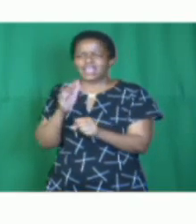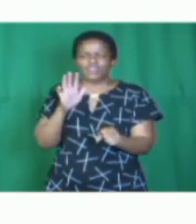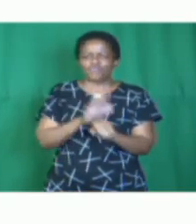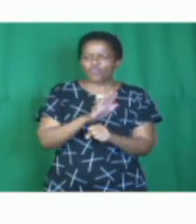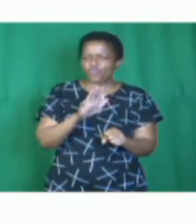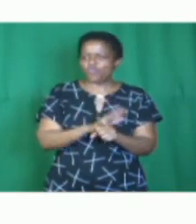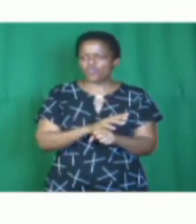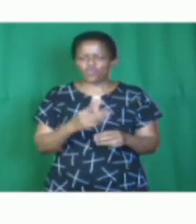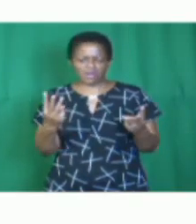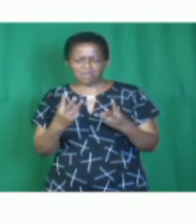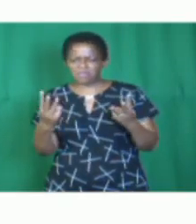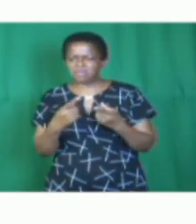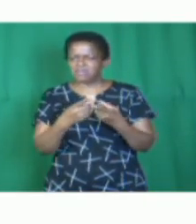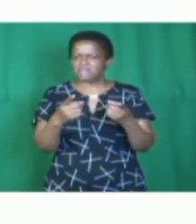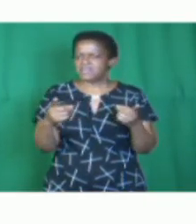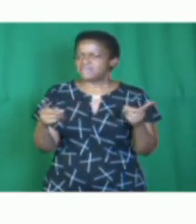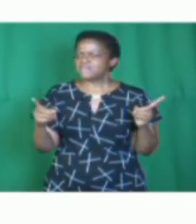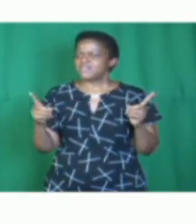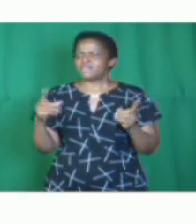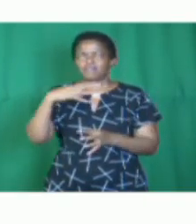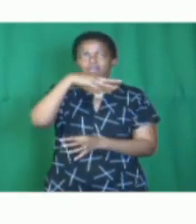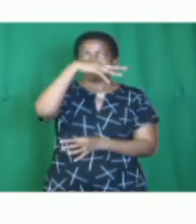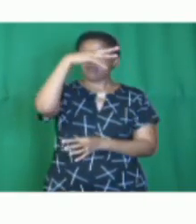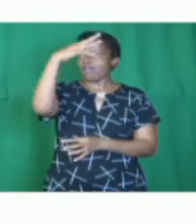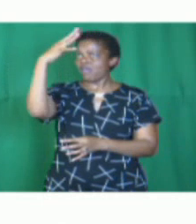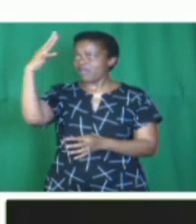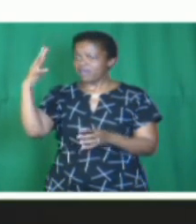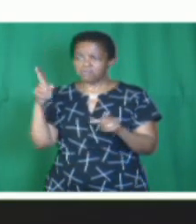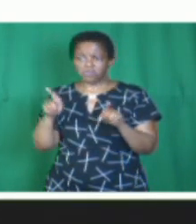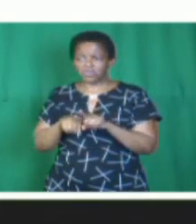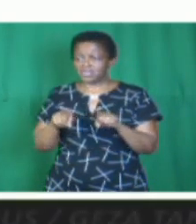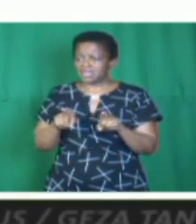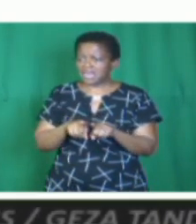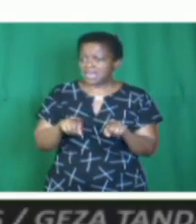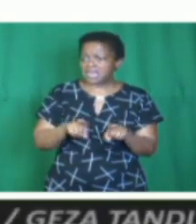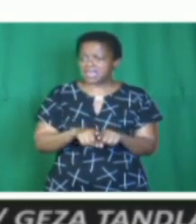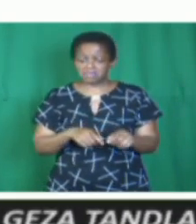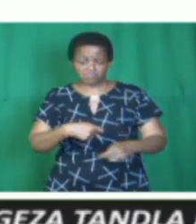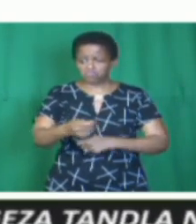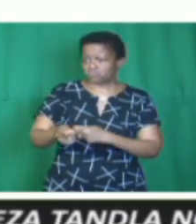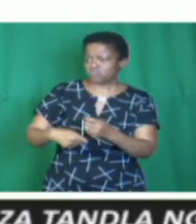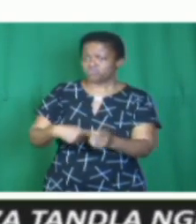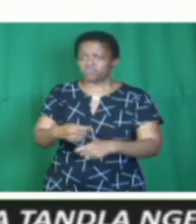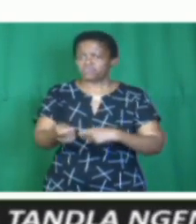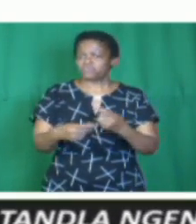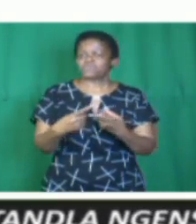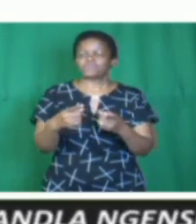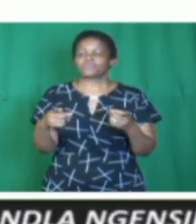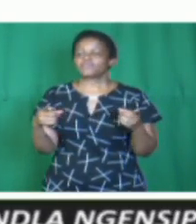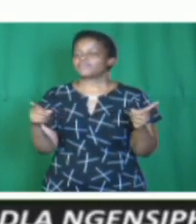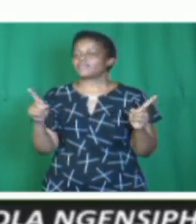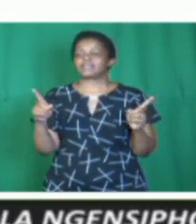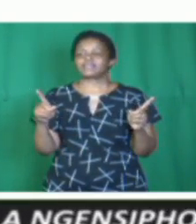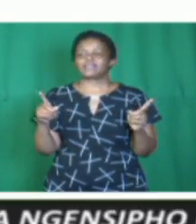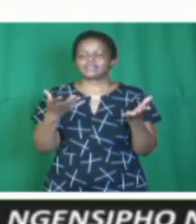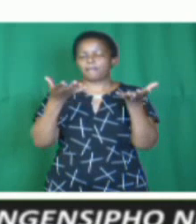artwork. It is a rainbow of handcraft and heavenly scent. It is market